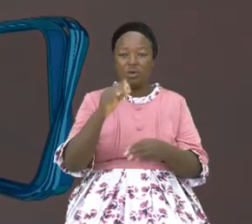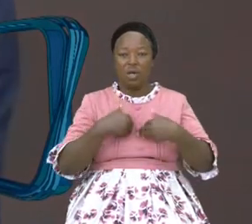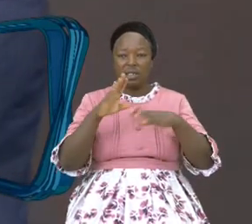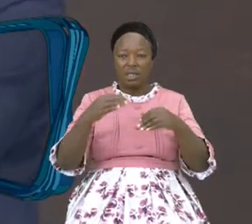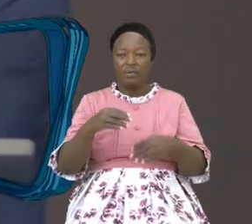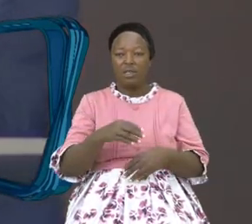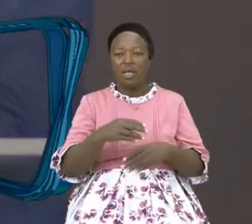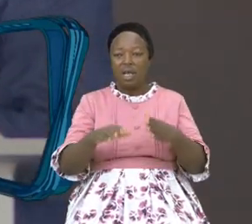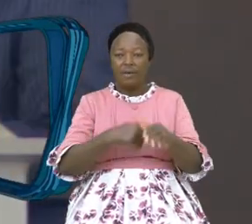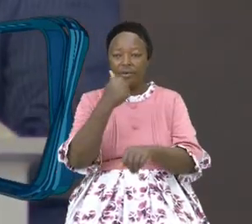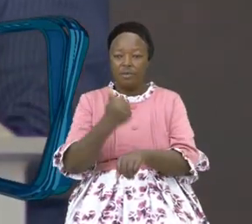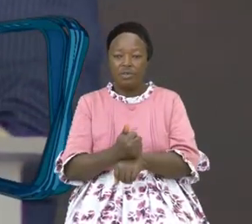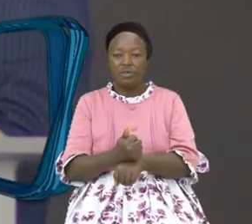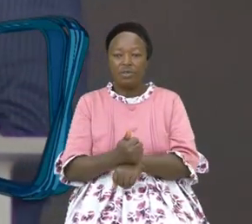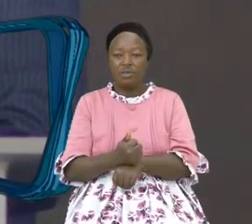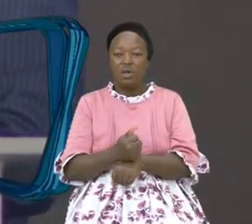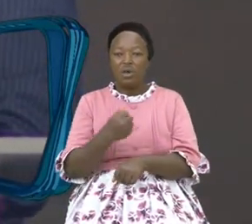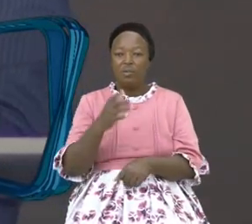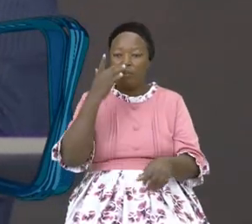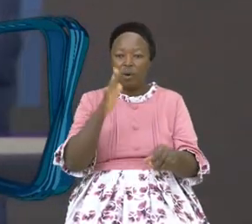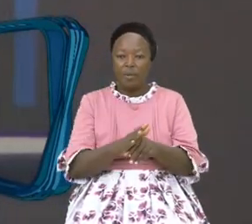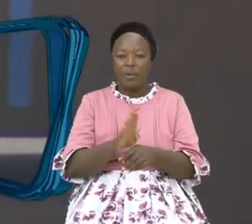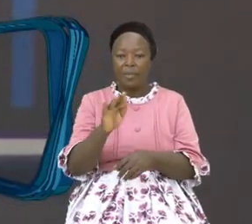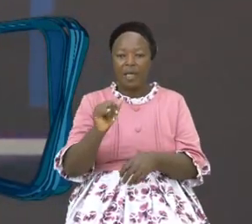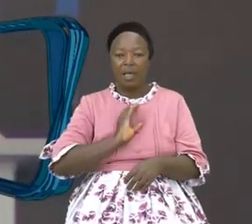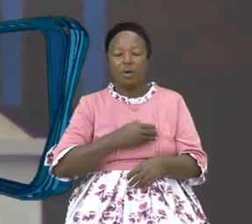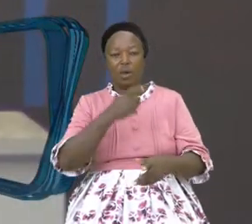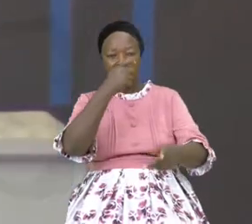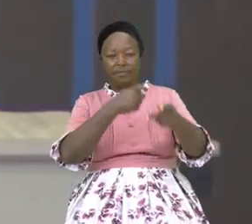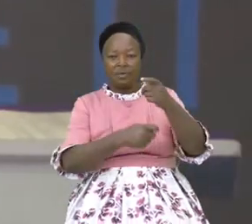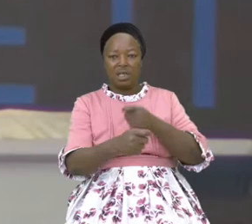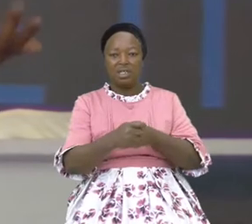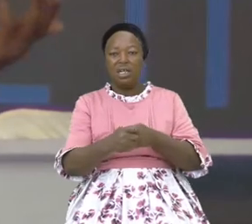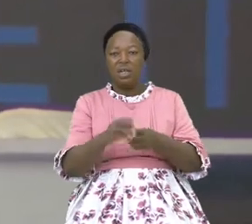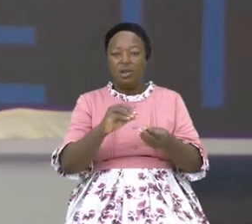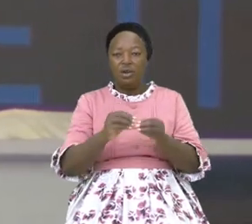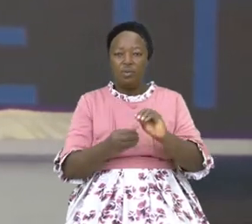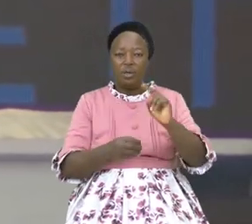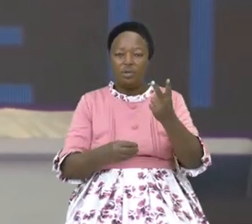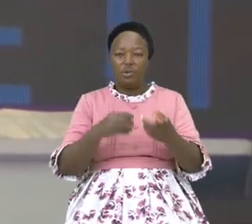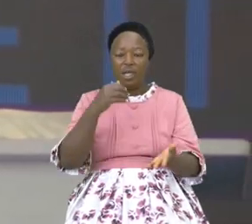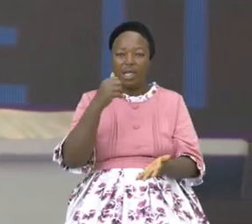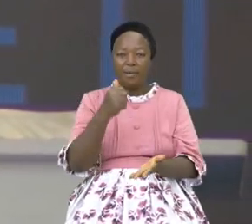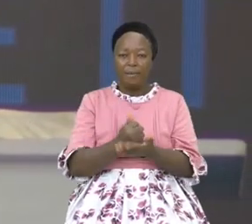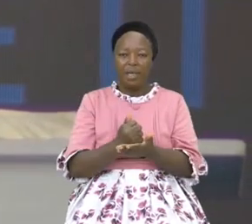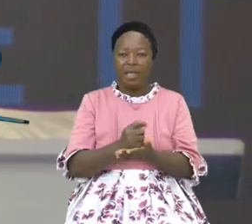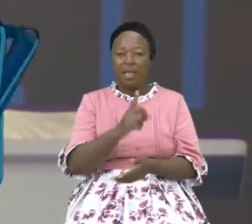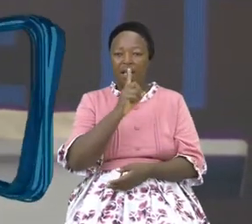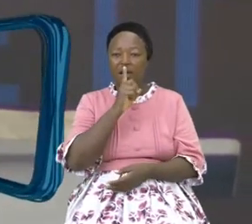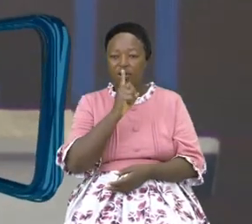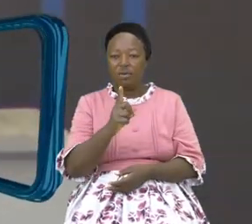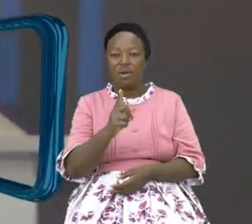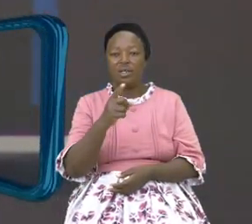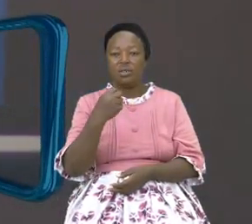the promises by our advocate. Number two, amen, assurance